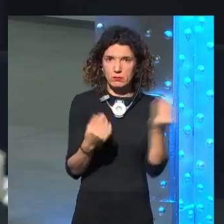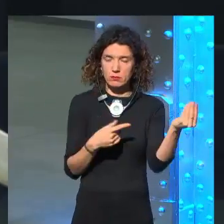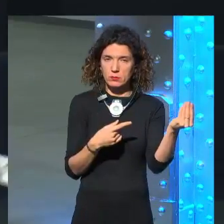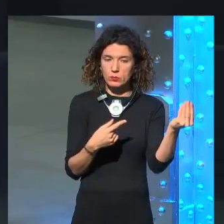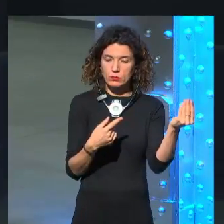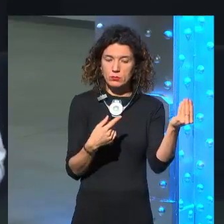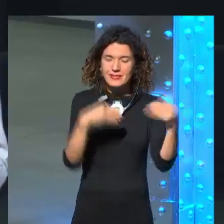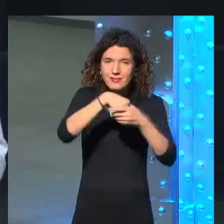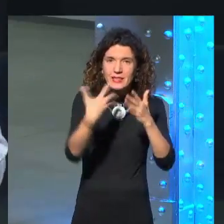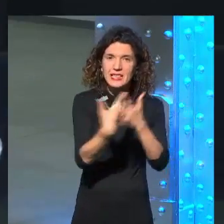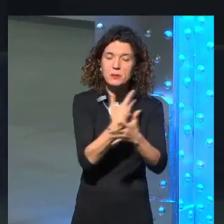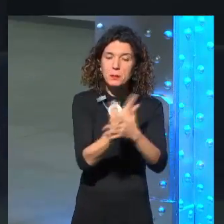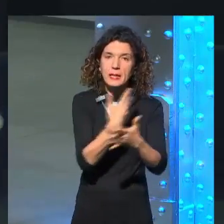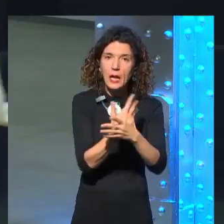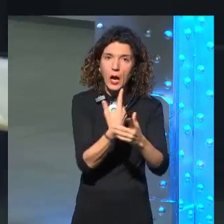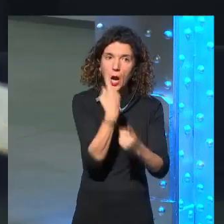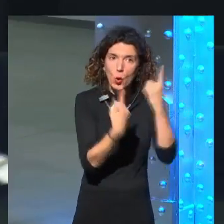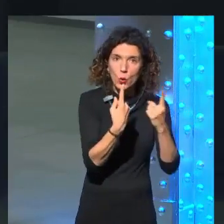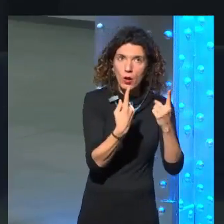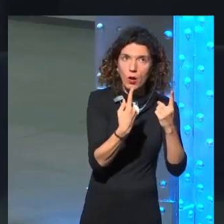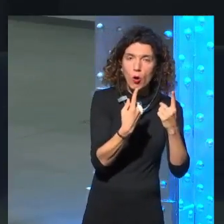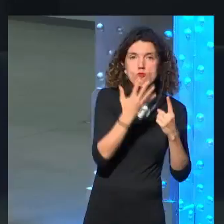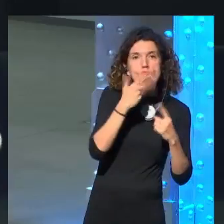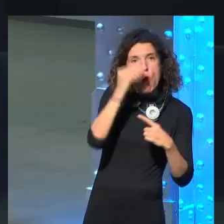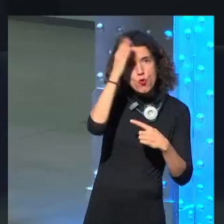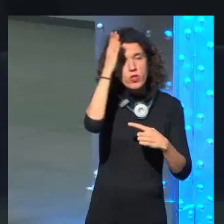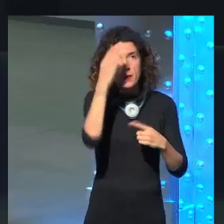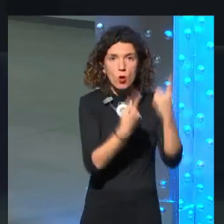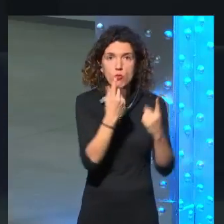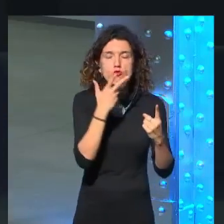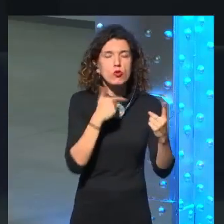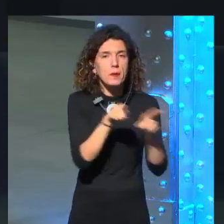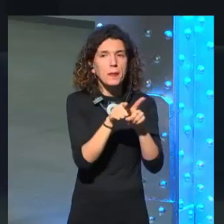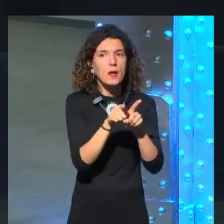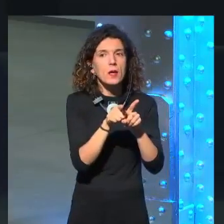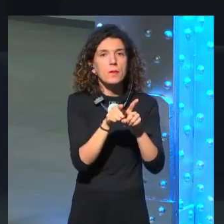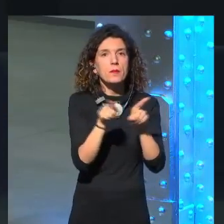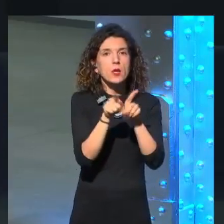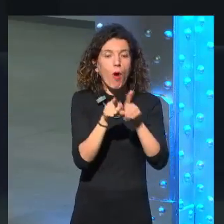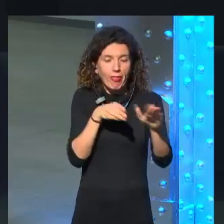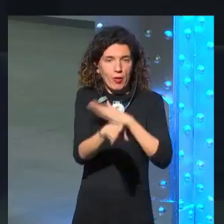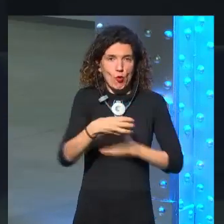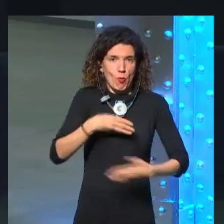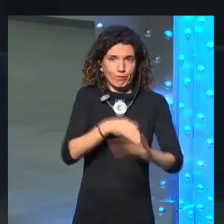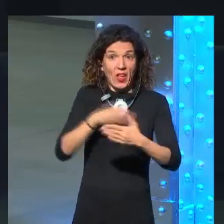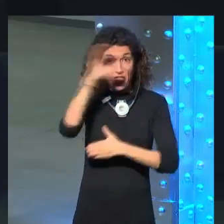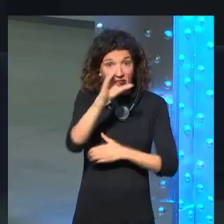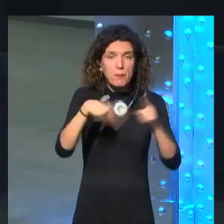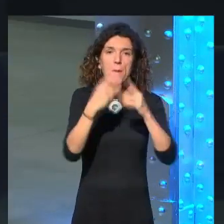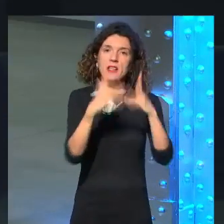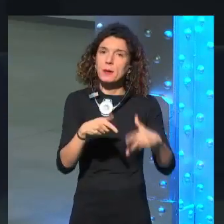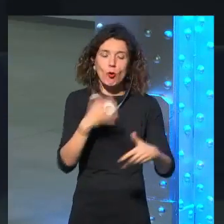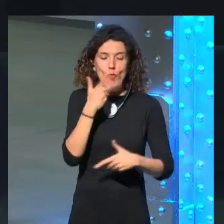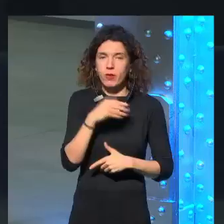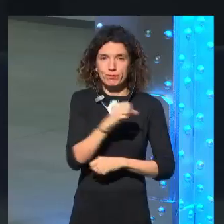refers to, is to unveil that part of knowledge that historically had remained